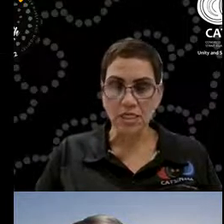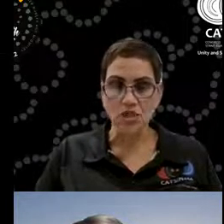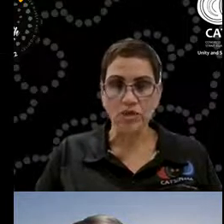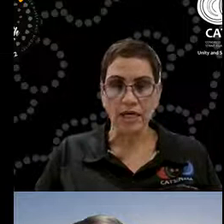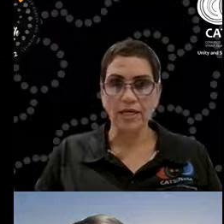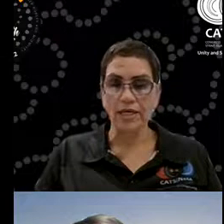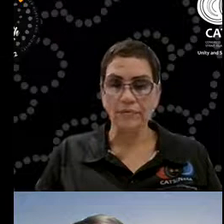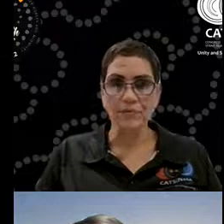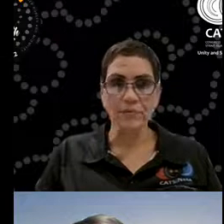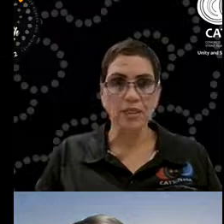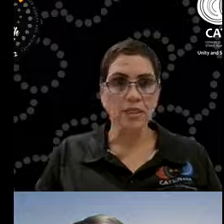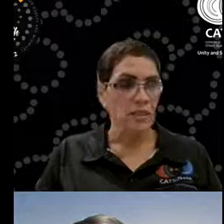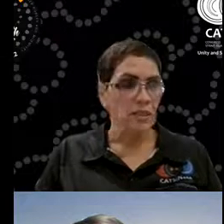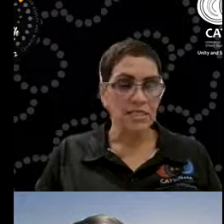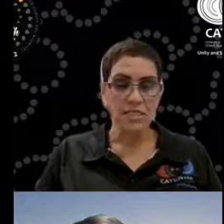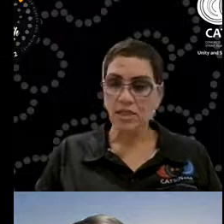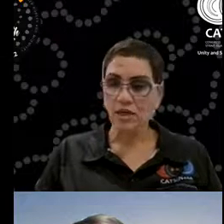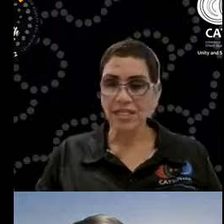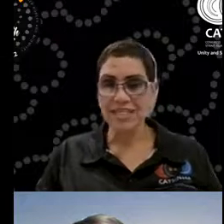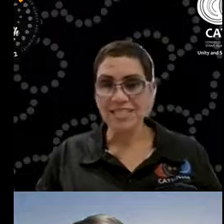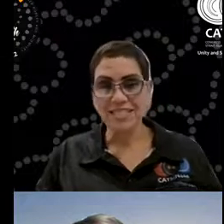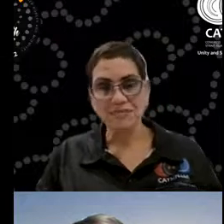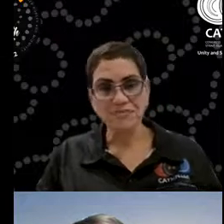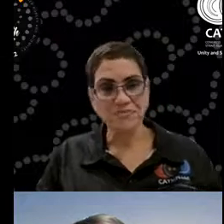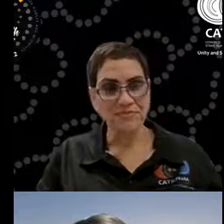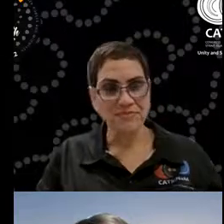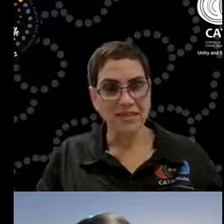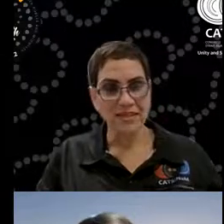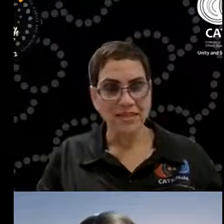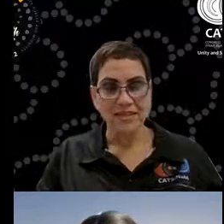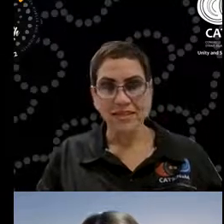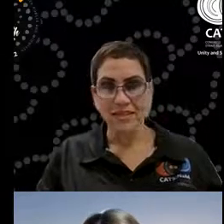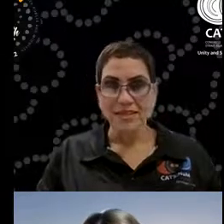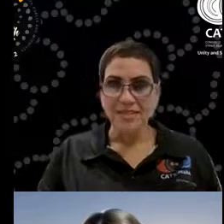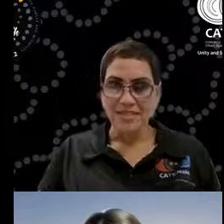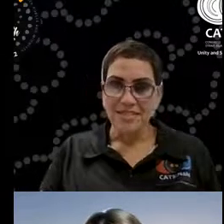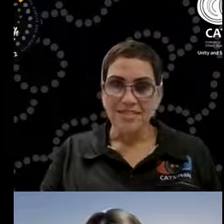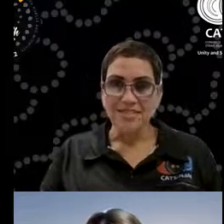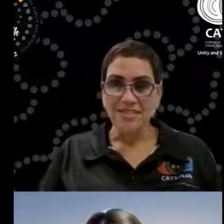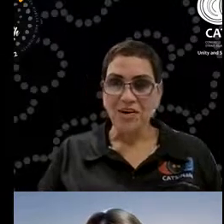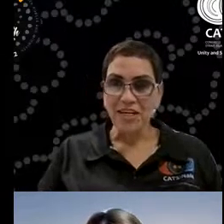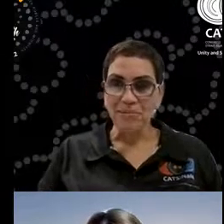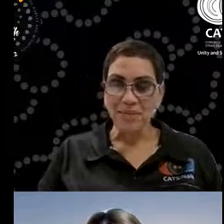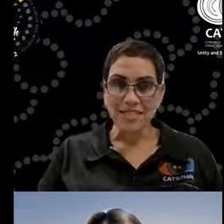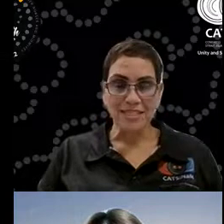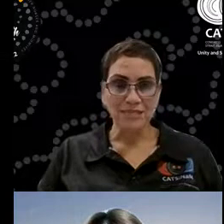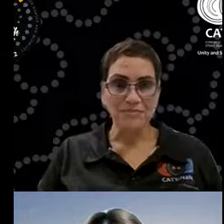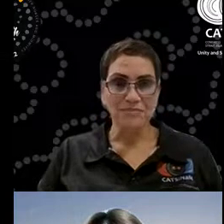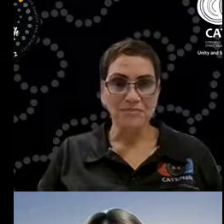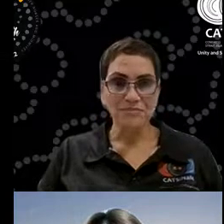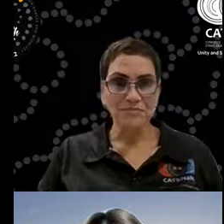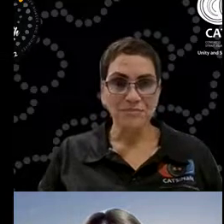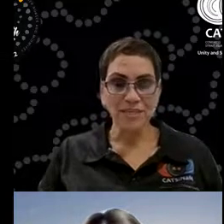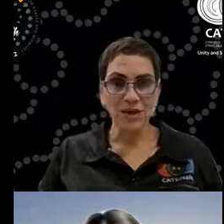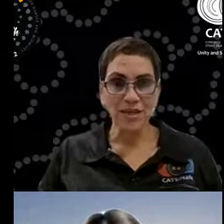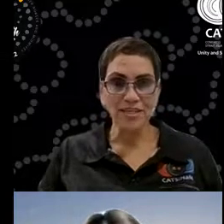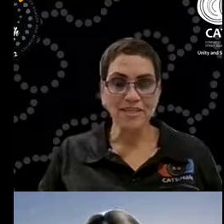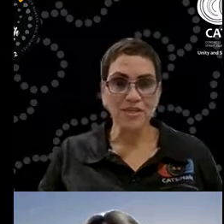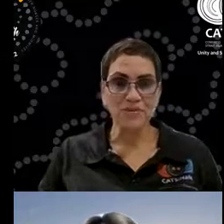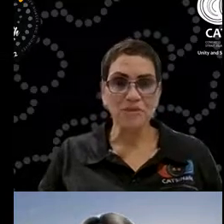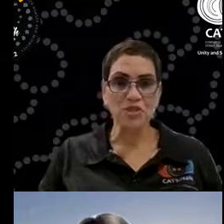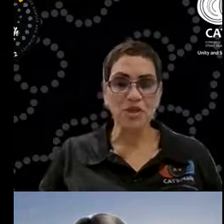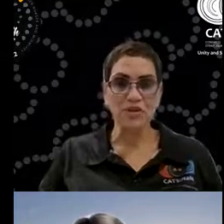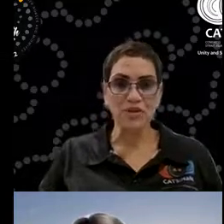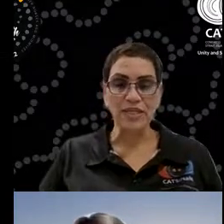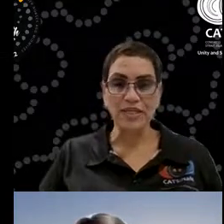in Australia. Next slide, please. This is the exciting bit,